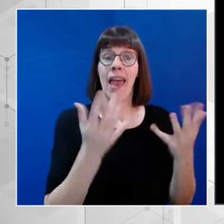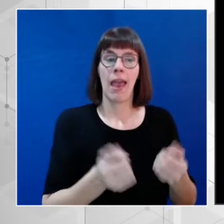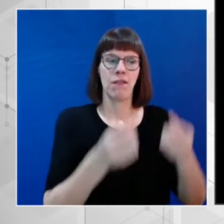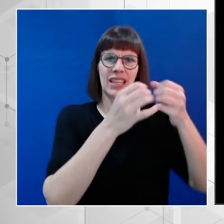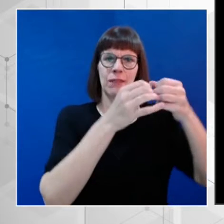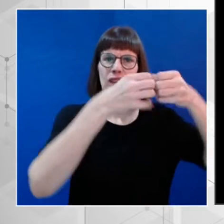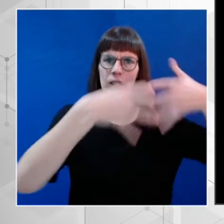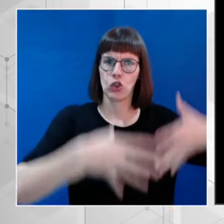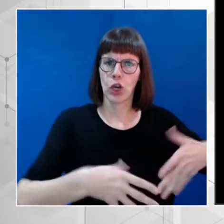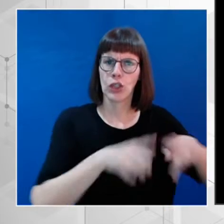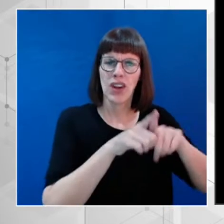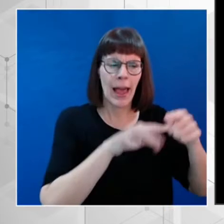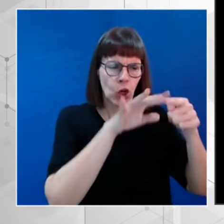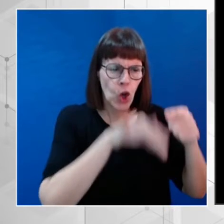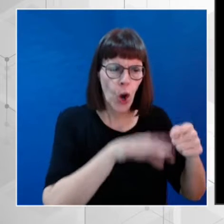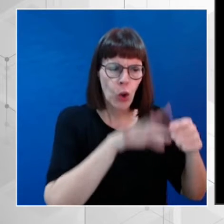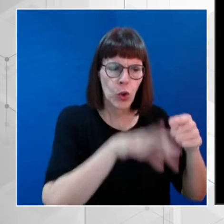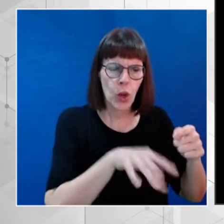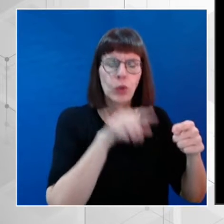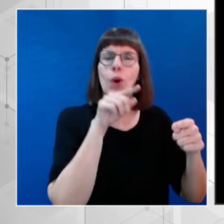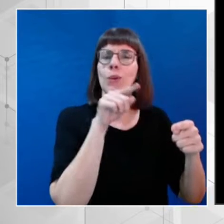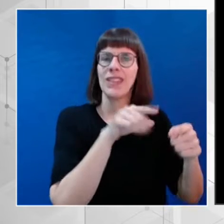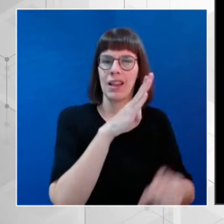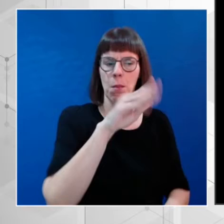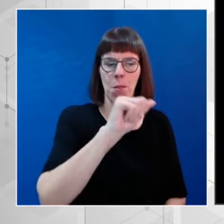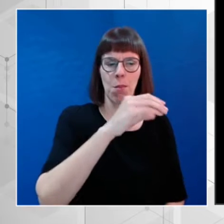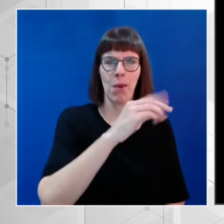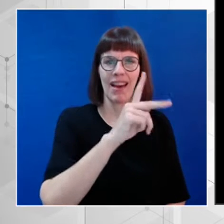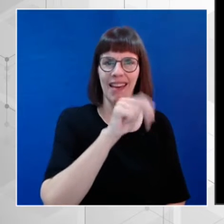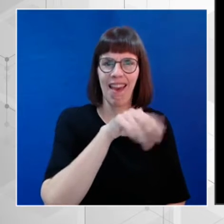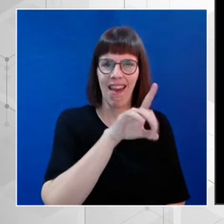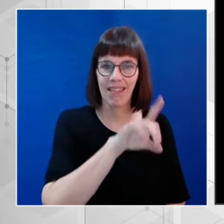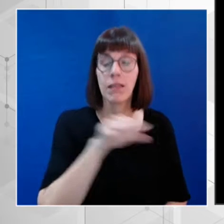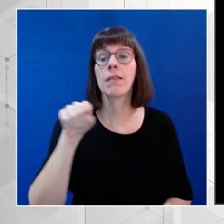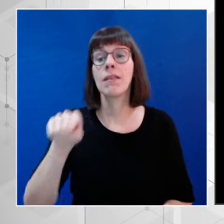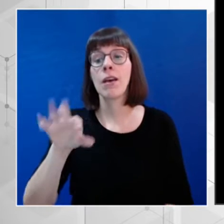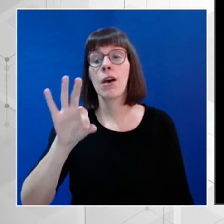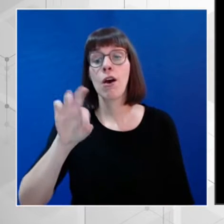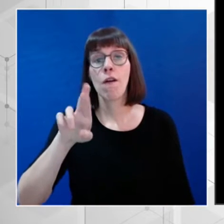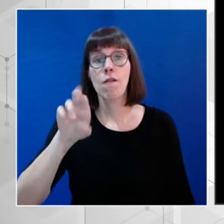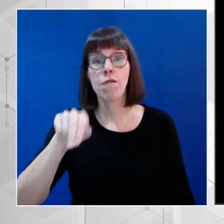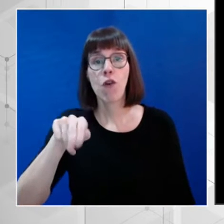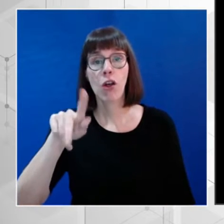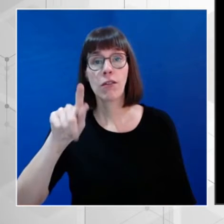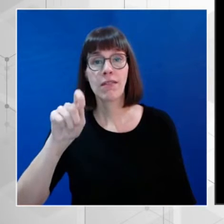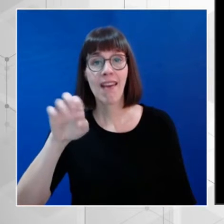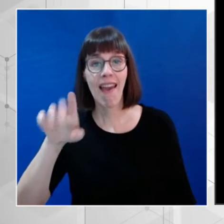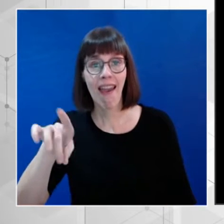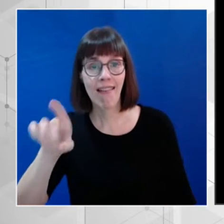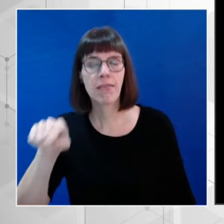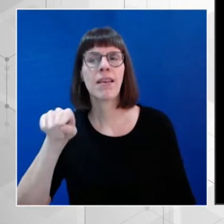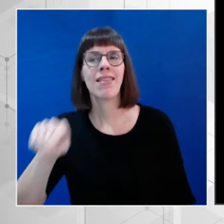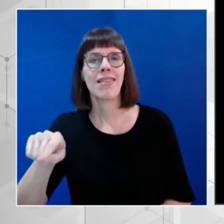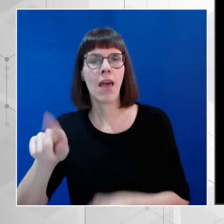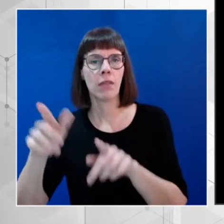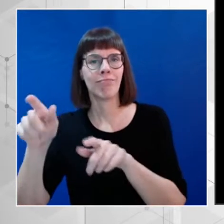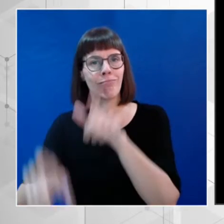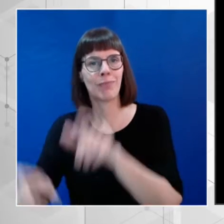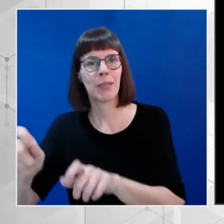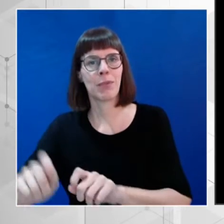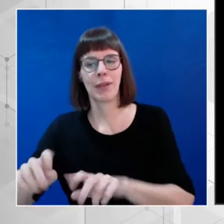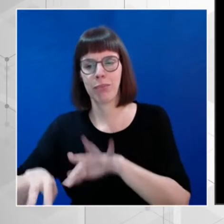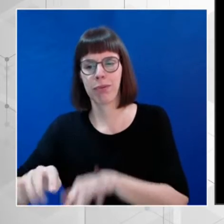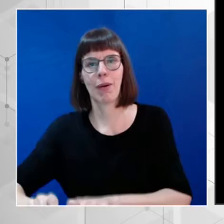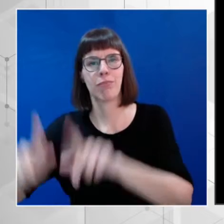framework, basically. And when I say front end, that will mean the user visible elements. Since I have limited time, I